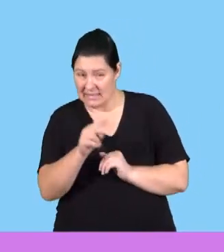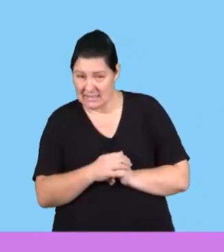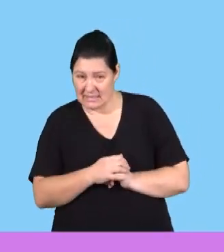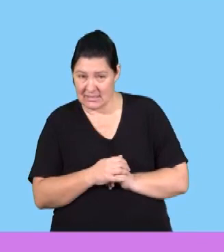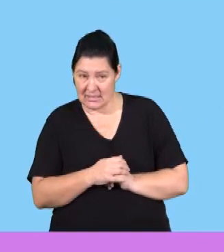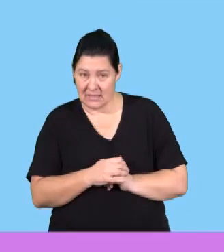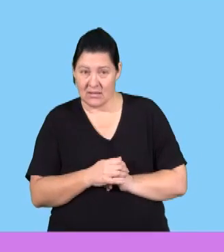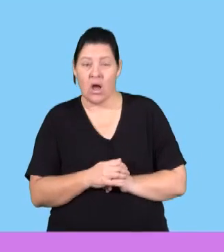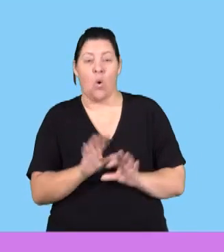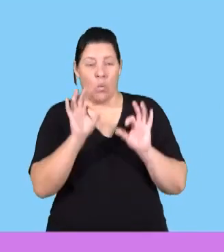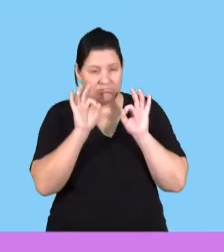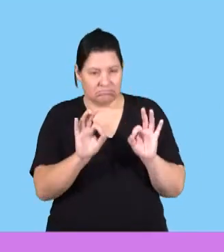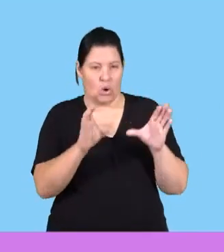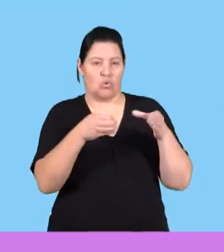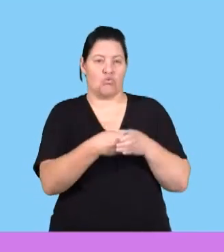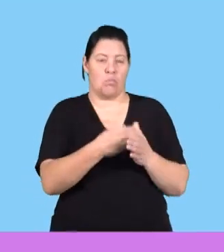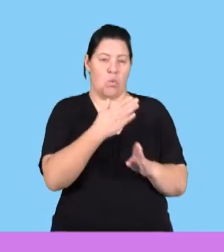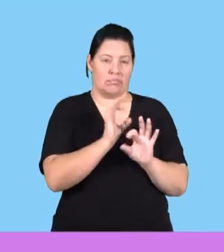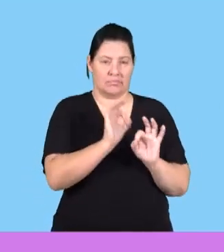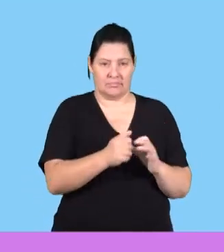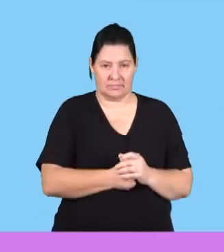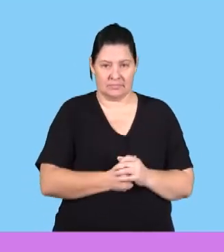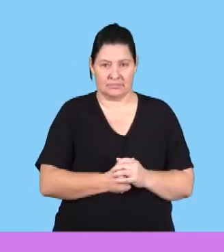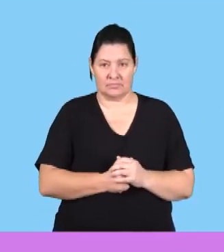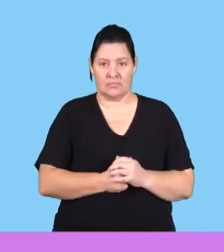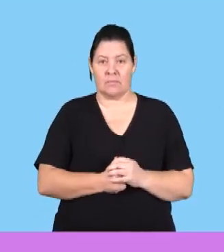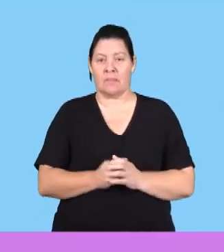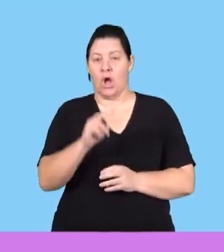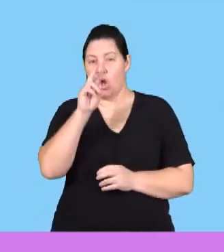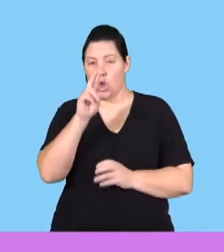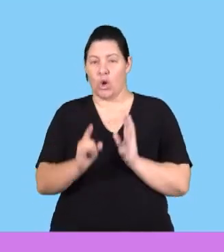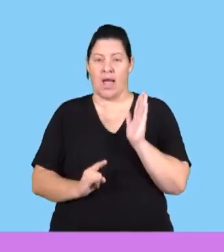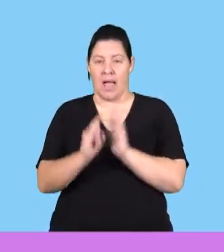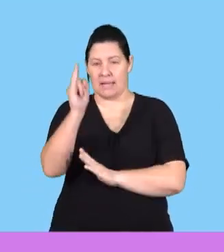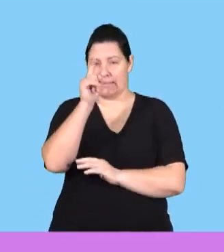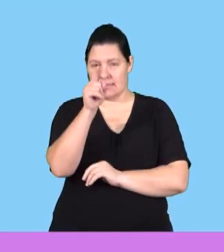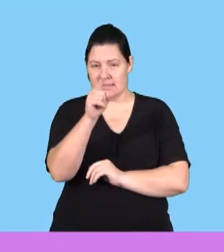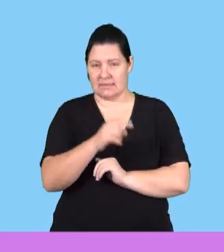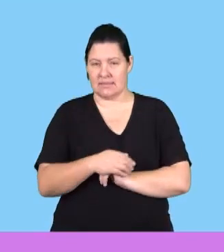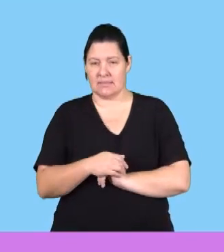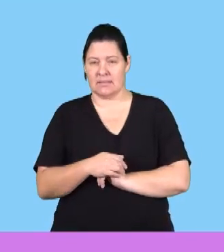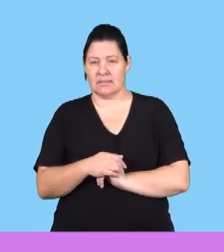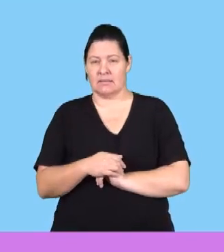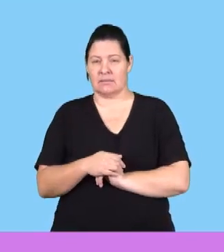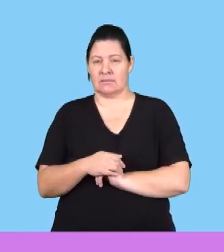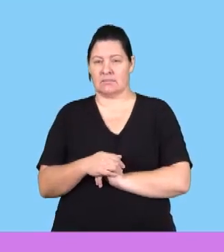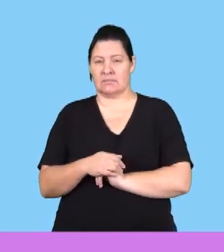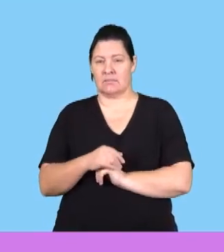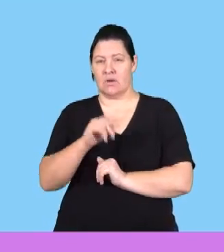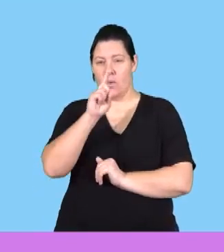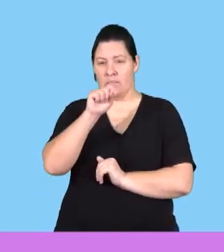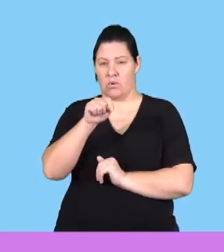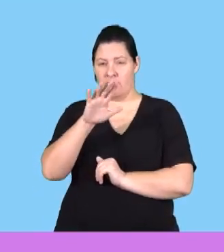is to work with the correct category? So looking at the heights. So I'm going to quickly run through